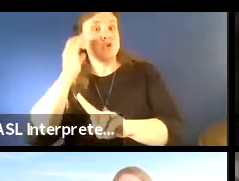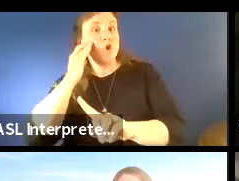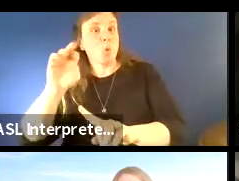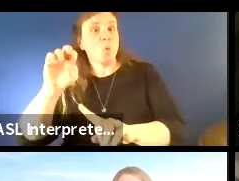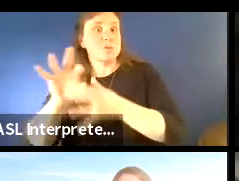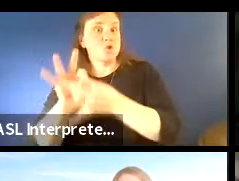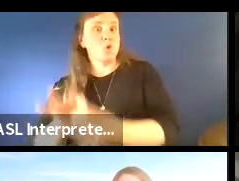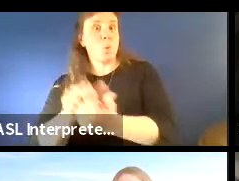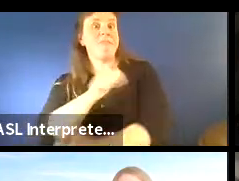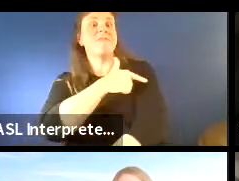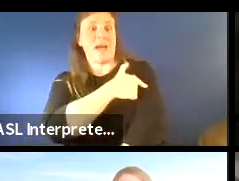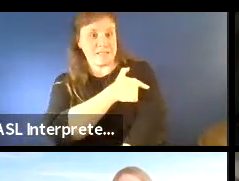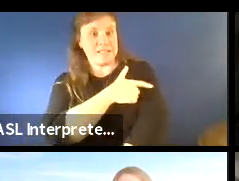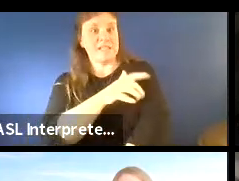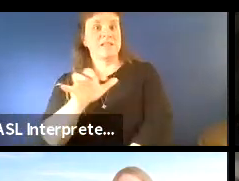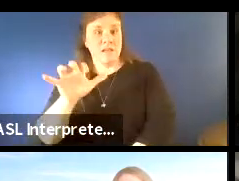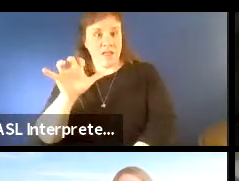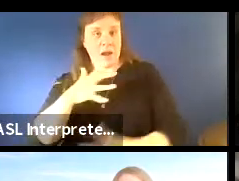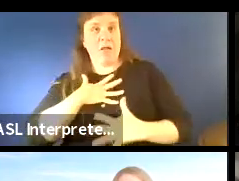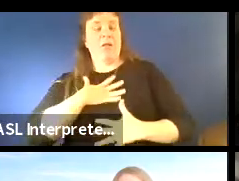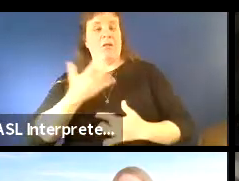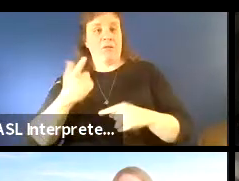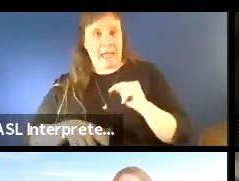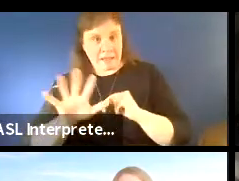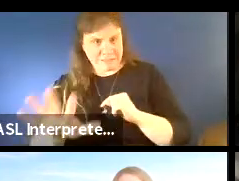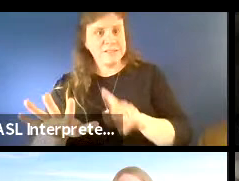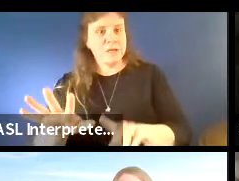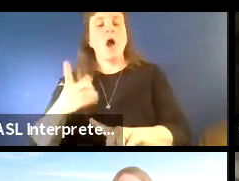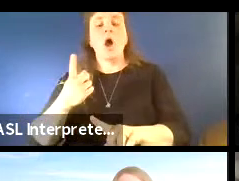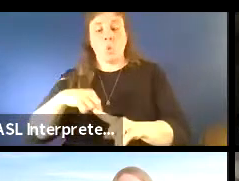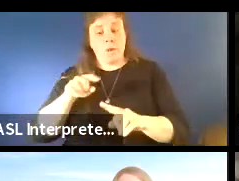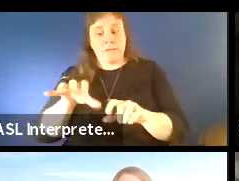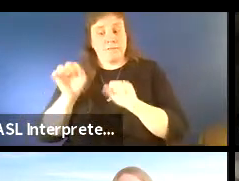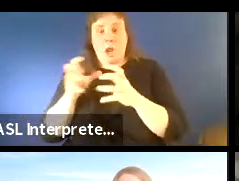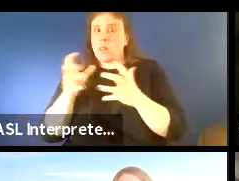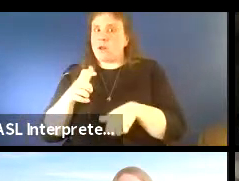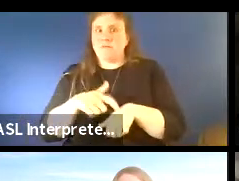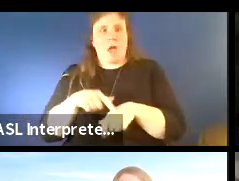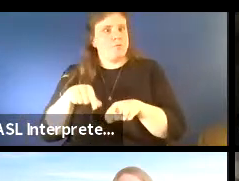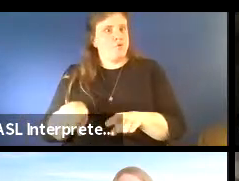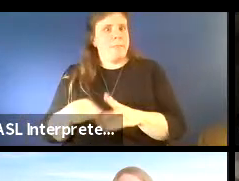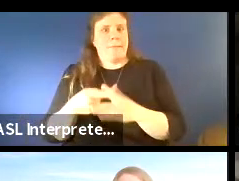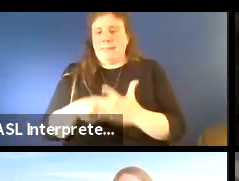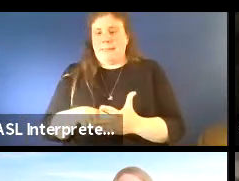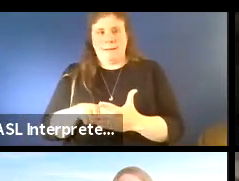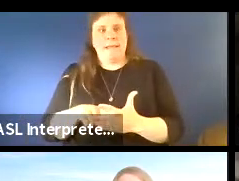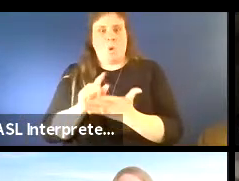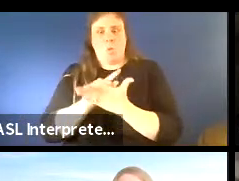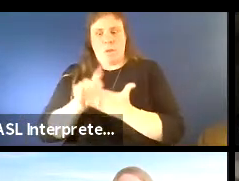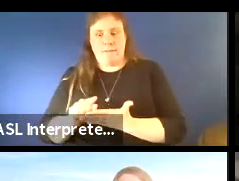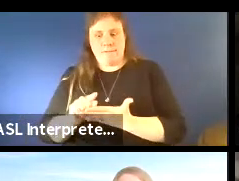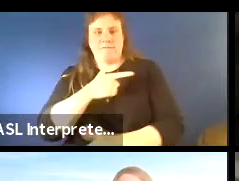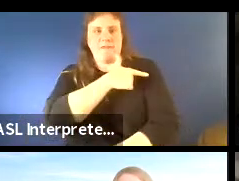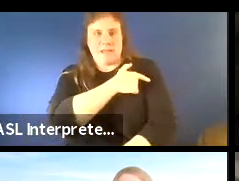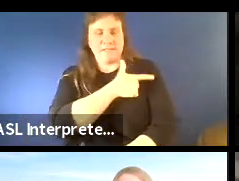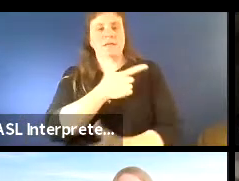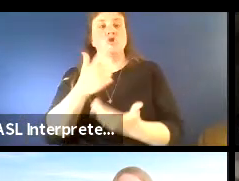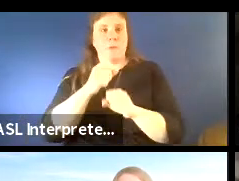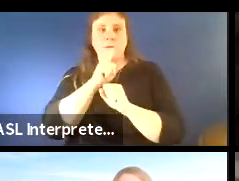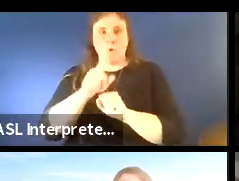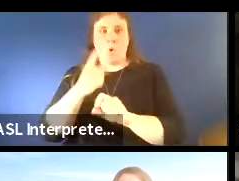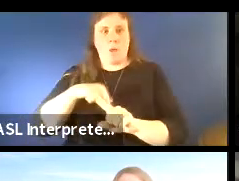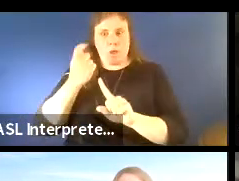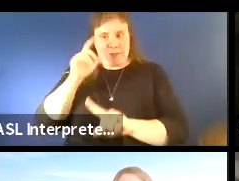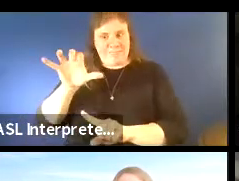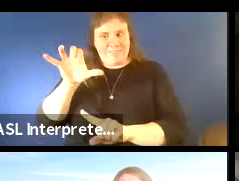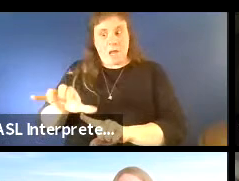spent a lot of time initially in the initial weeks of the vaccination program ensuring that we could recognize that the risk exists